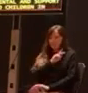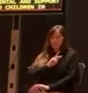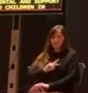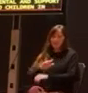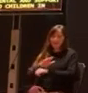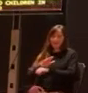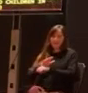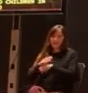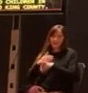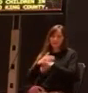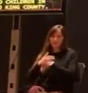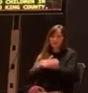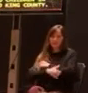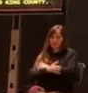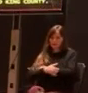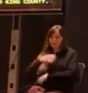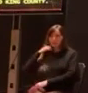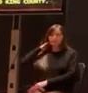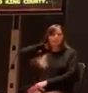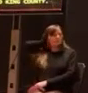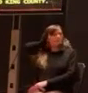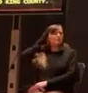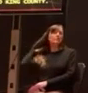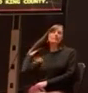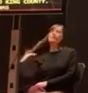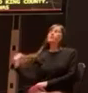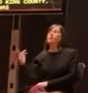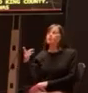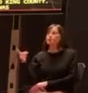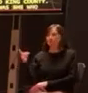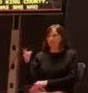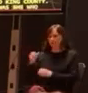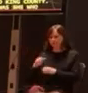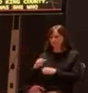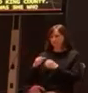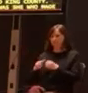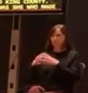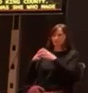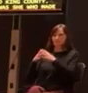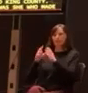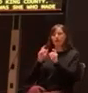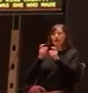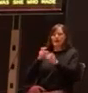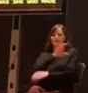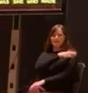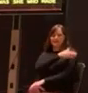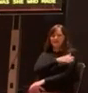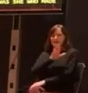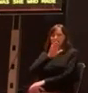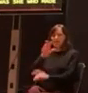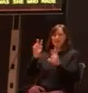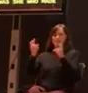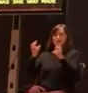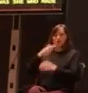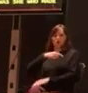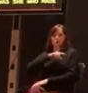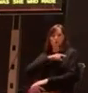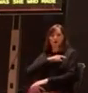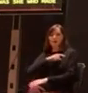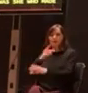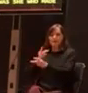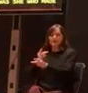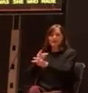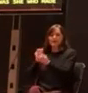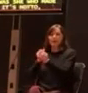County. It was she who gave the clinic its motto, quality care with